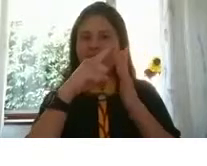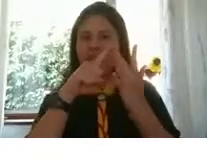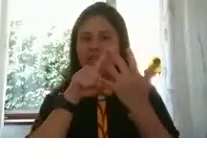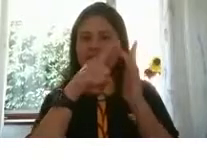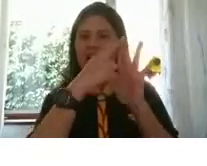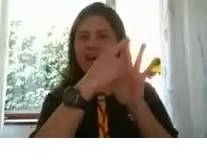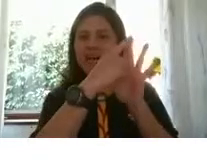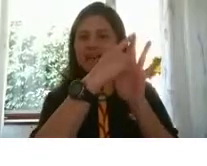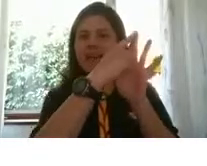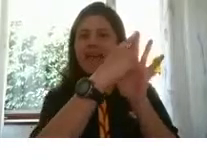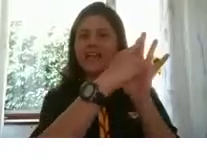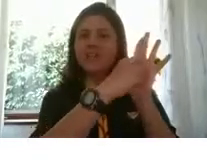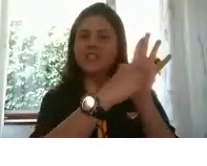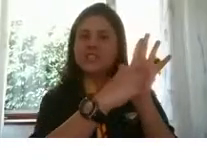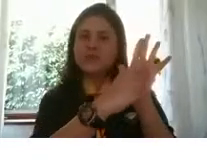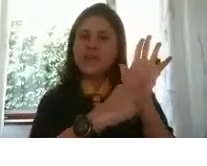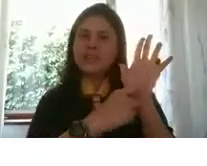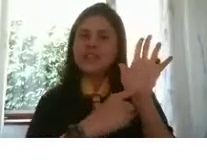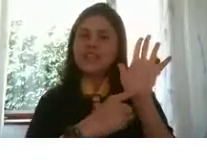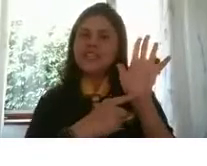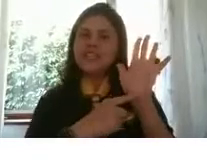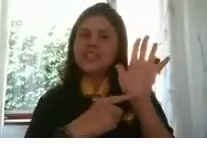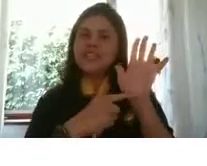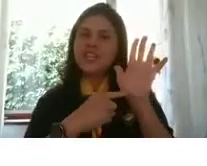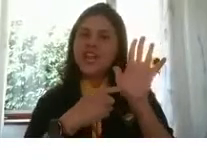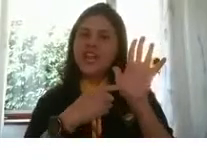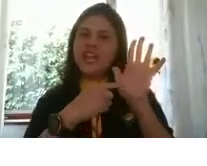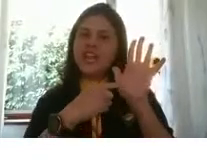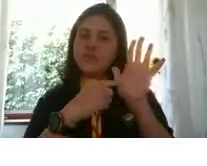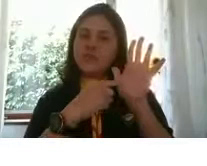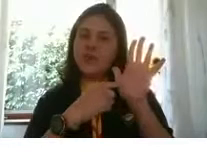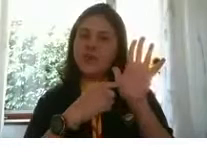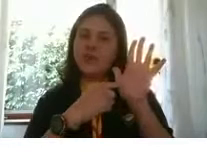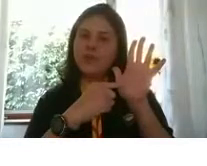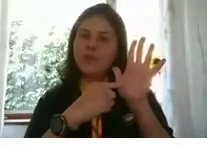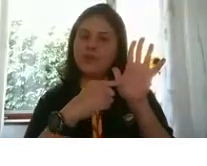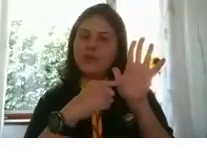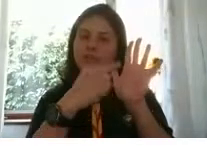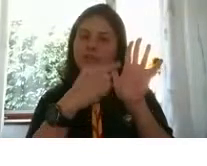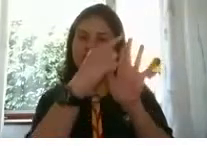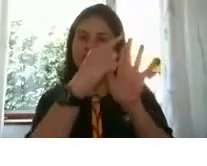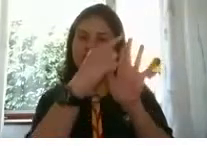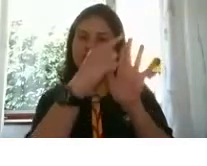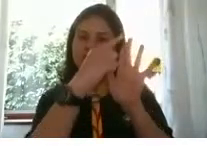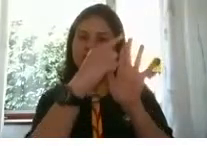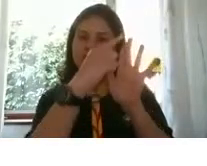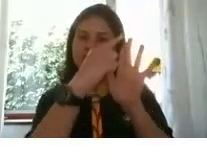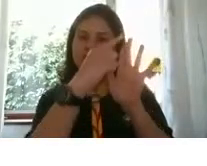Yes, with letter I. And you just make the shape of the J.